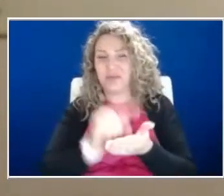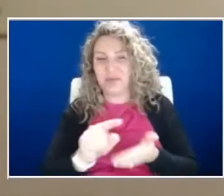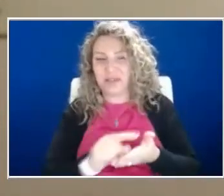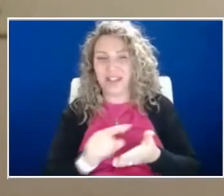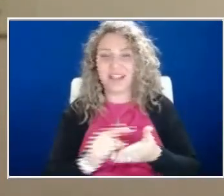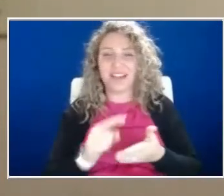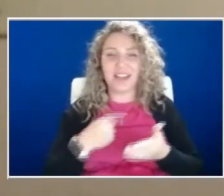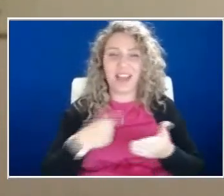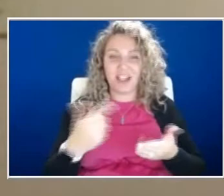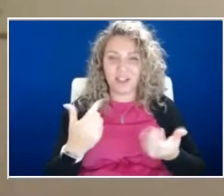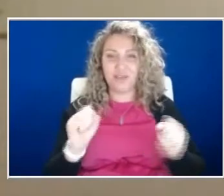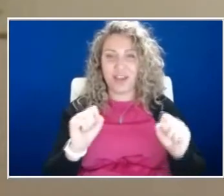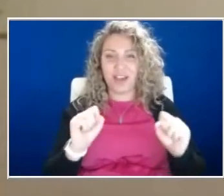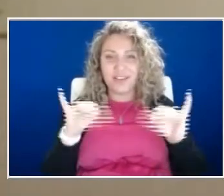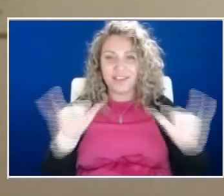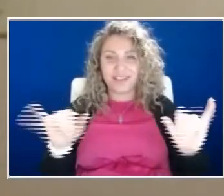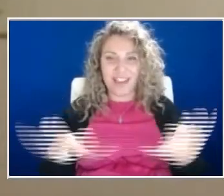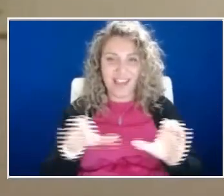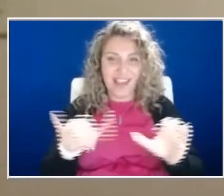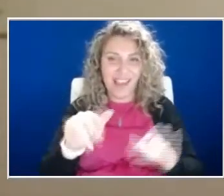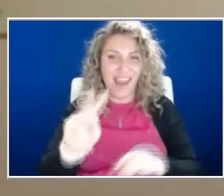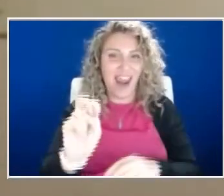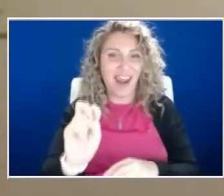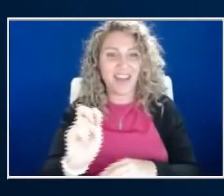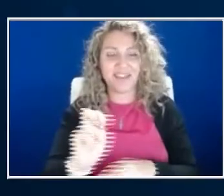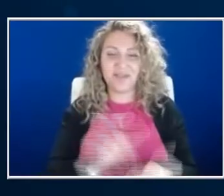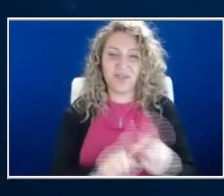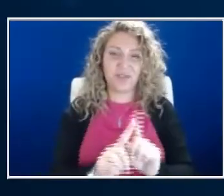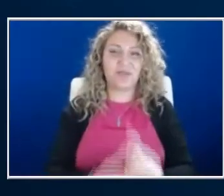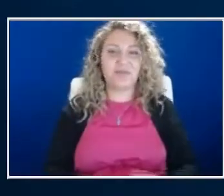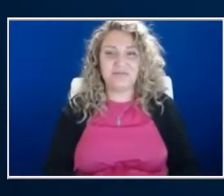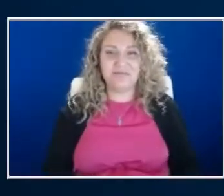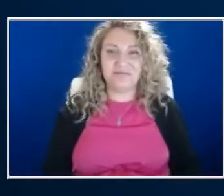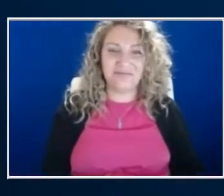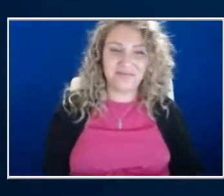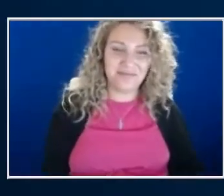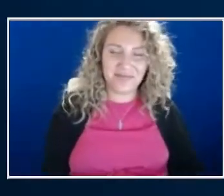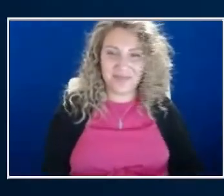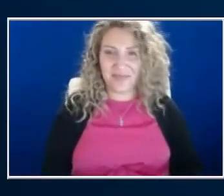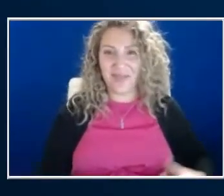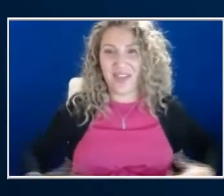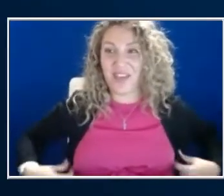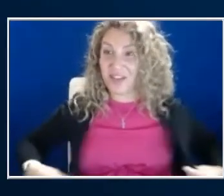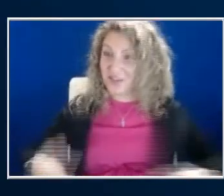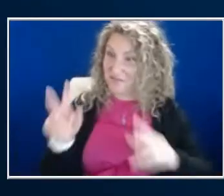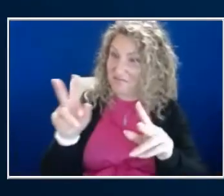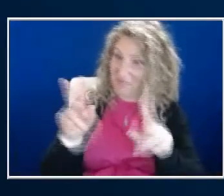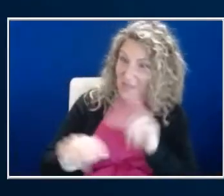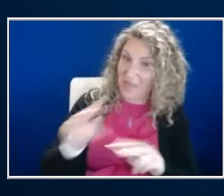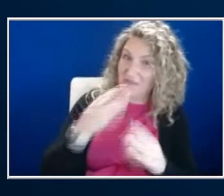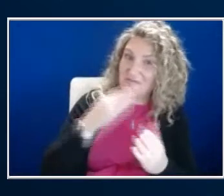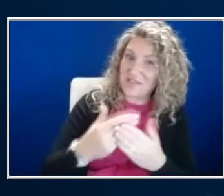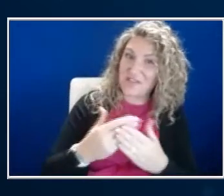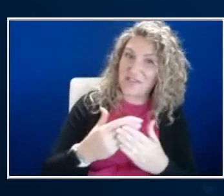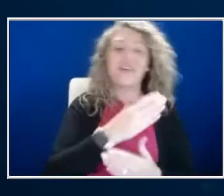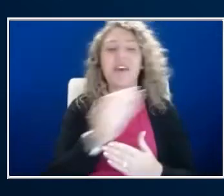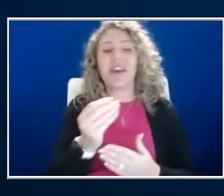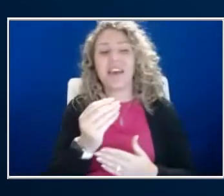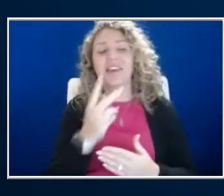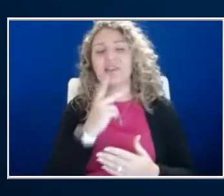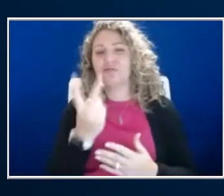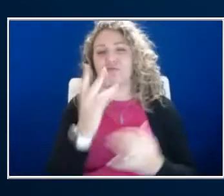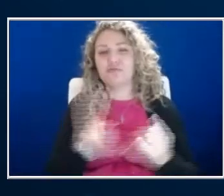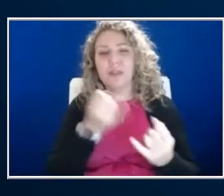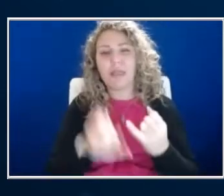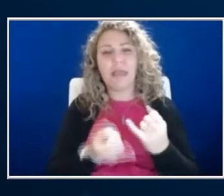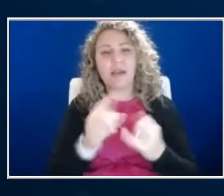stay pretty active as well. Looking good and feeling good. 2 quick questions before I get to our final thoughts. Joellen wants to know, what about